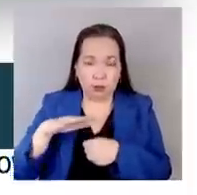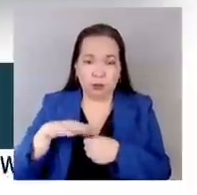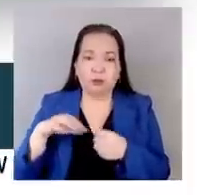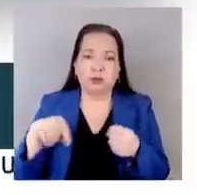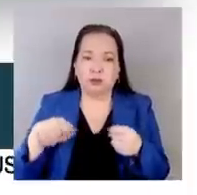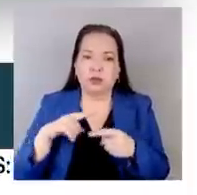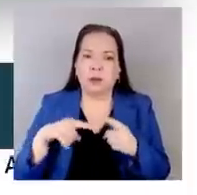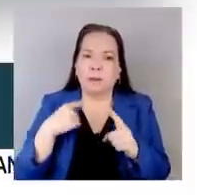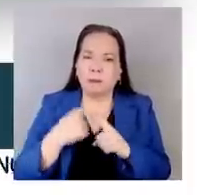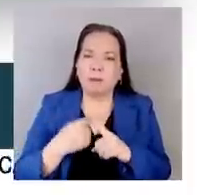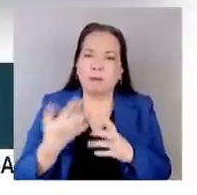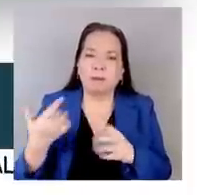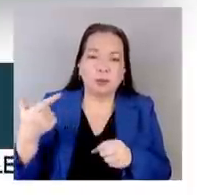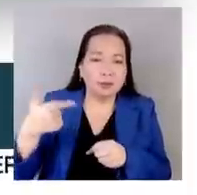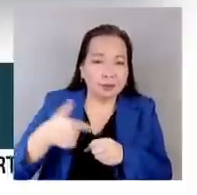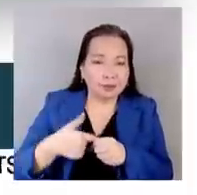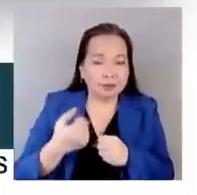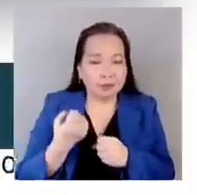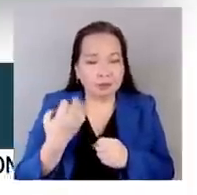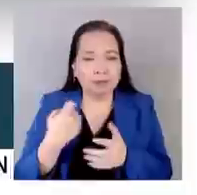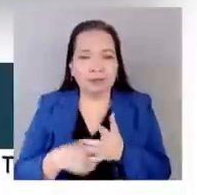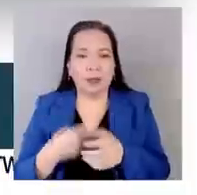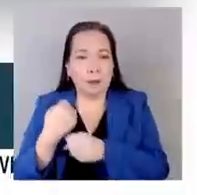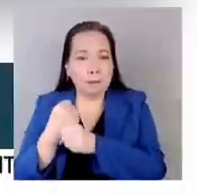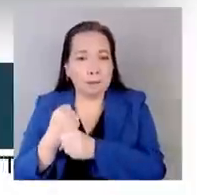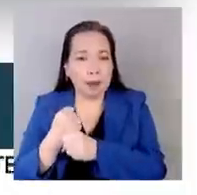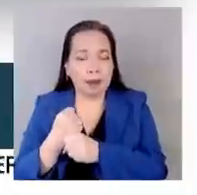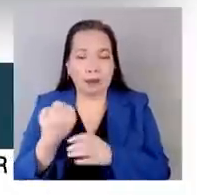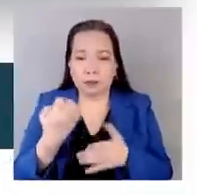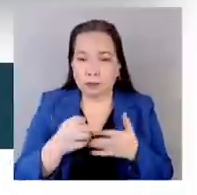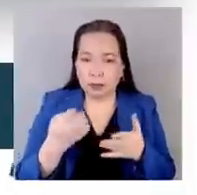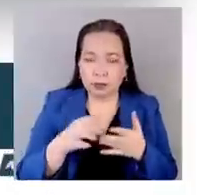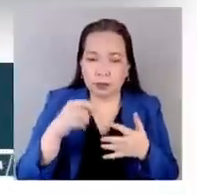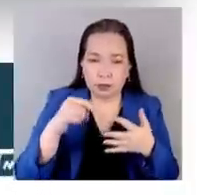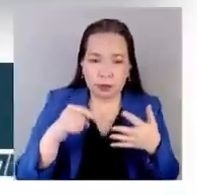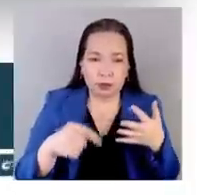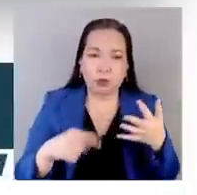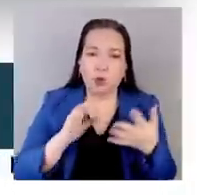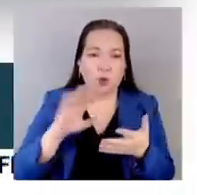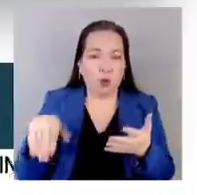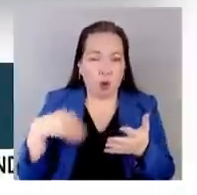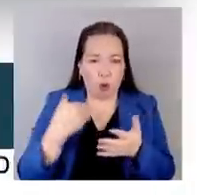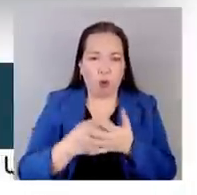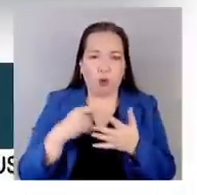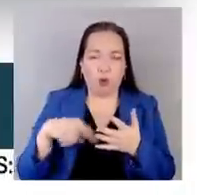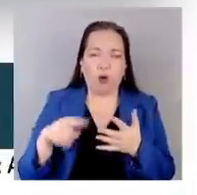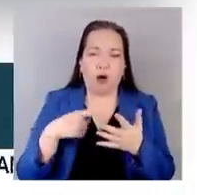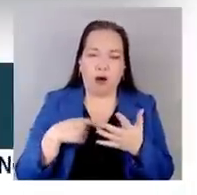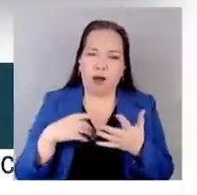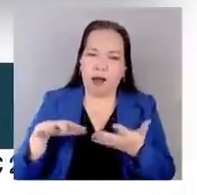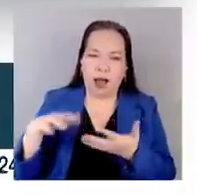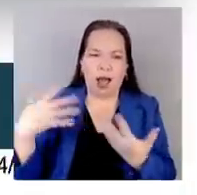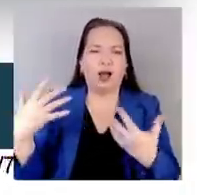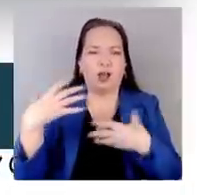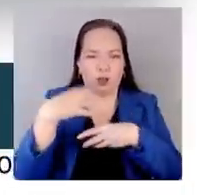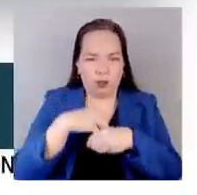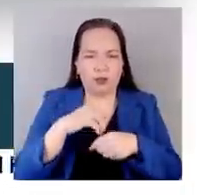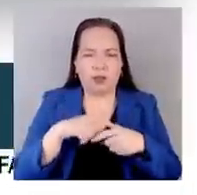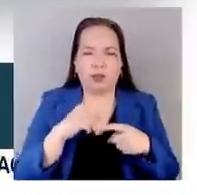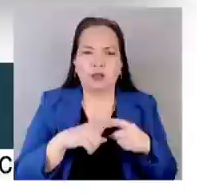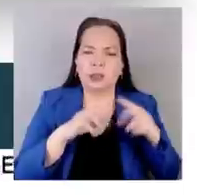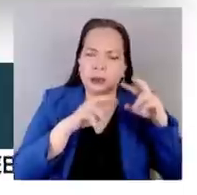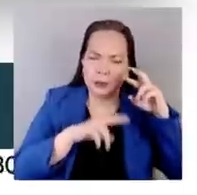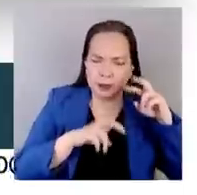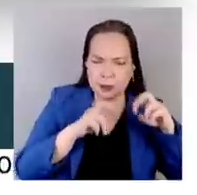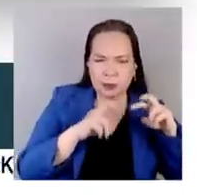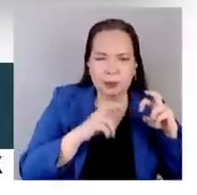fuel prices, manufacturing cost nila, lahat na, halo-halo na. So, pinag-aralan mabuti, nakita